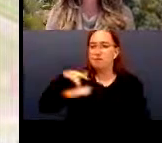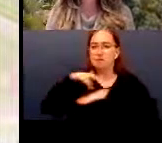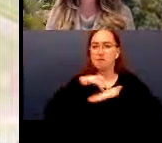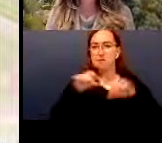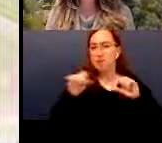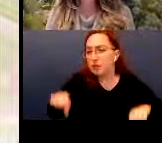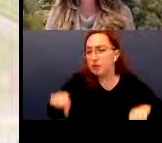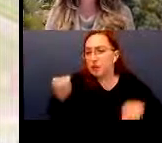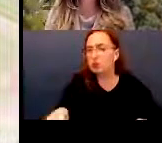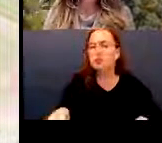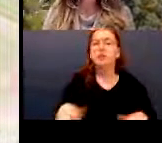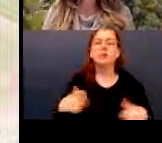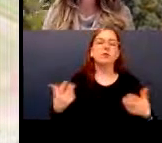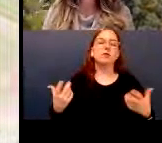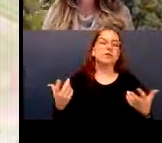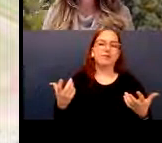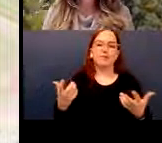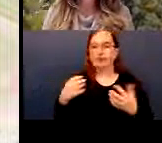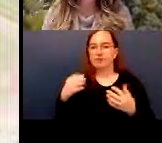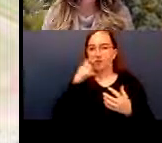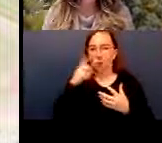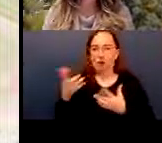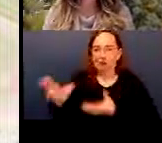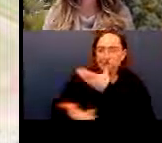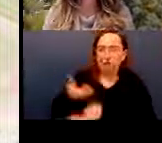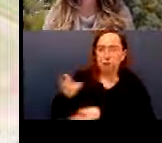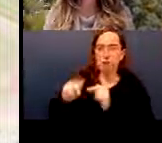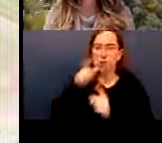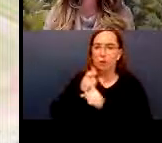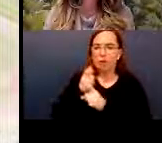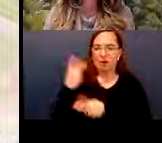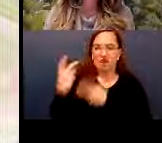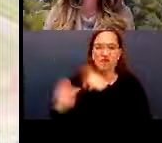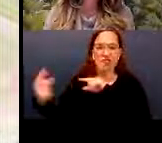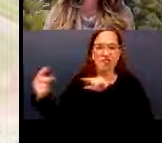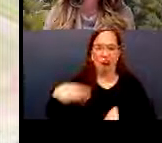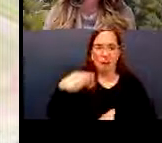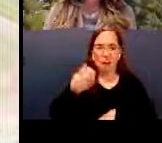another opportunity to bring visitors into the park without having to get into a car.